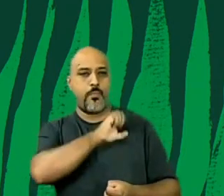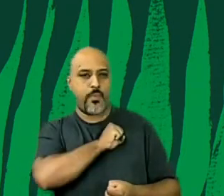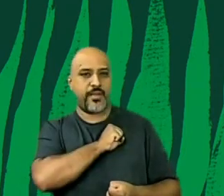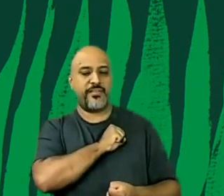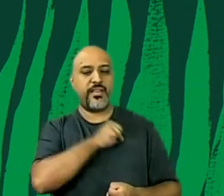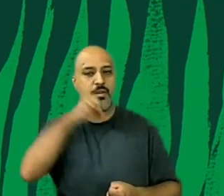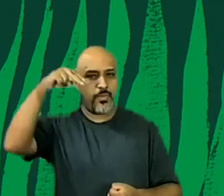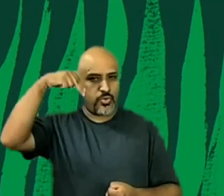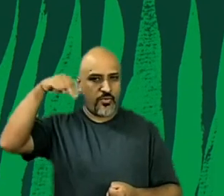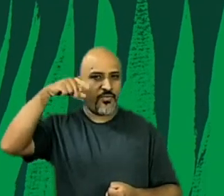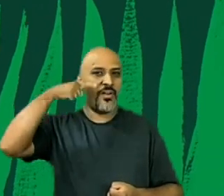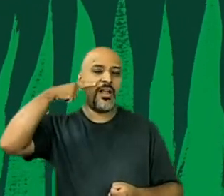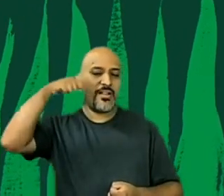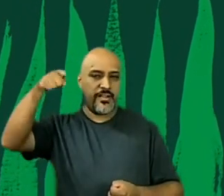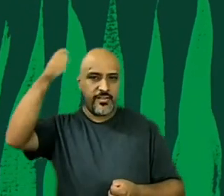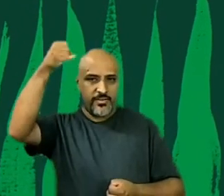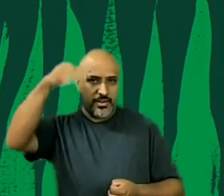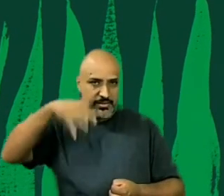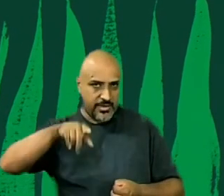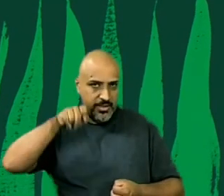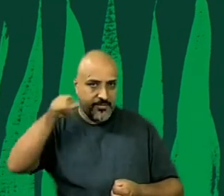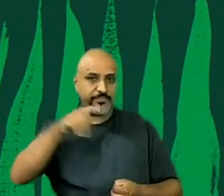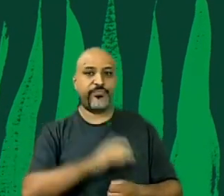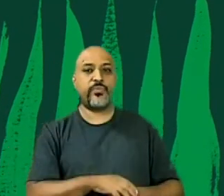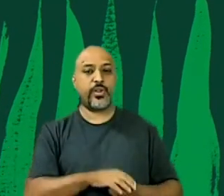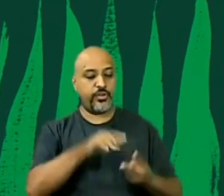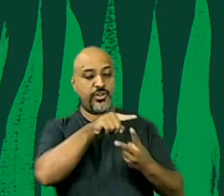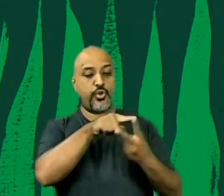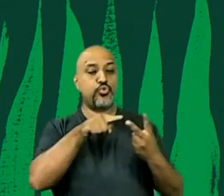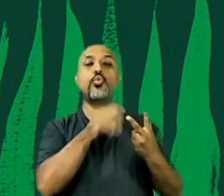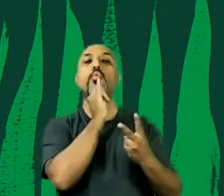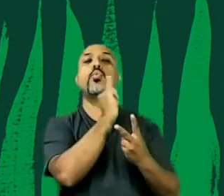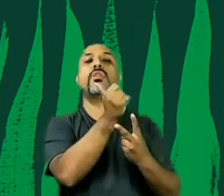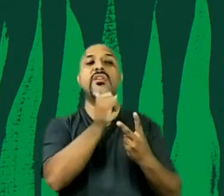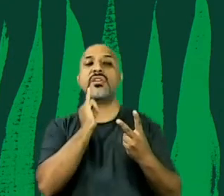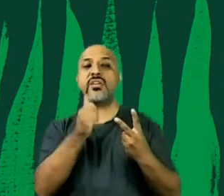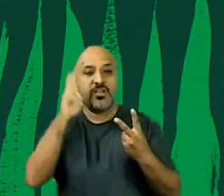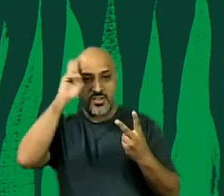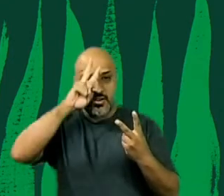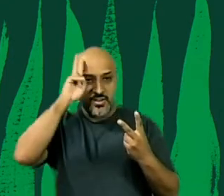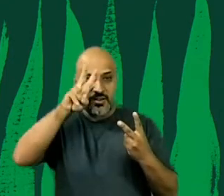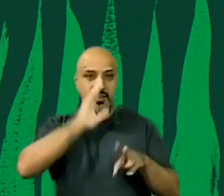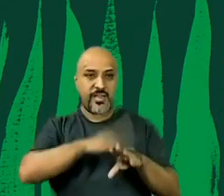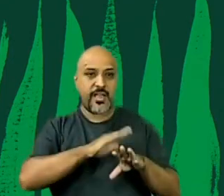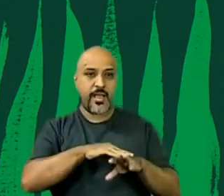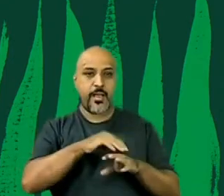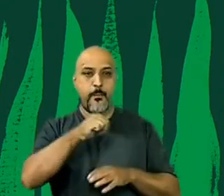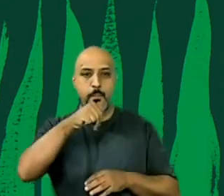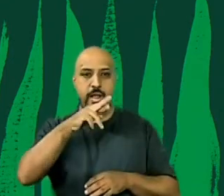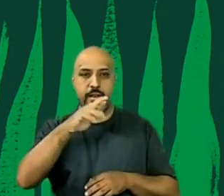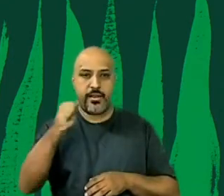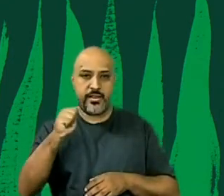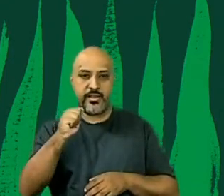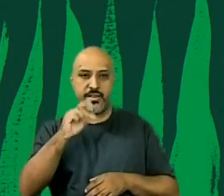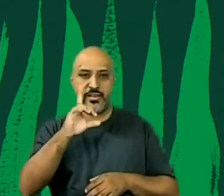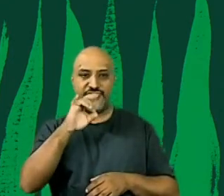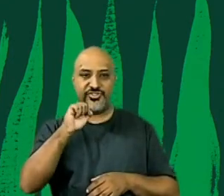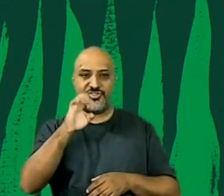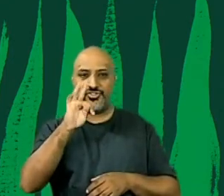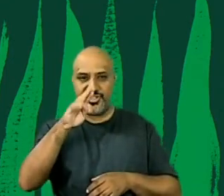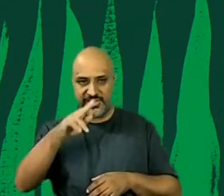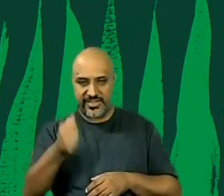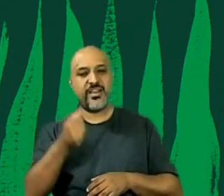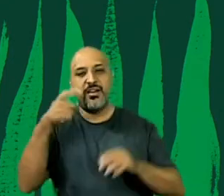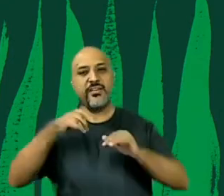Ponciá Vicêncio, and two short stories, which is Maria and Ritinha,